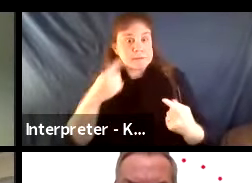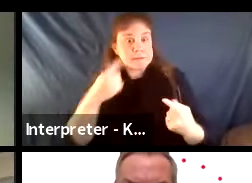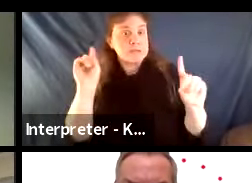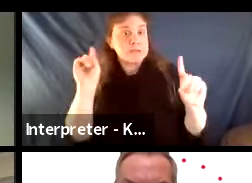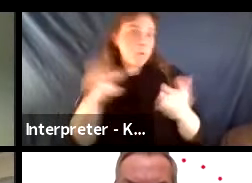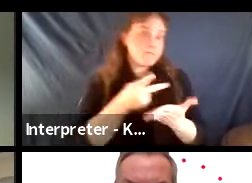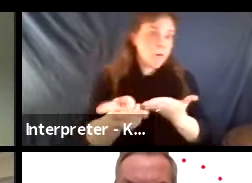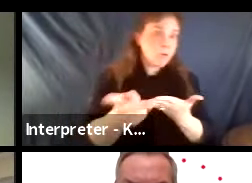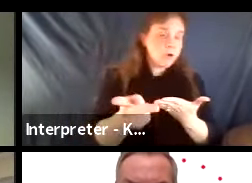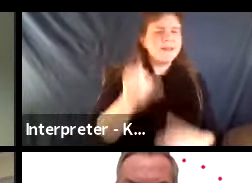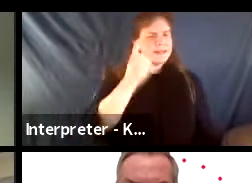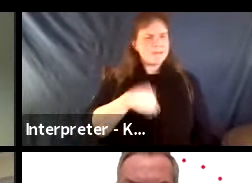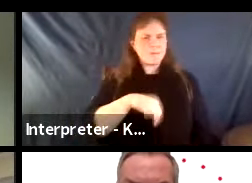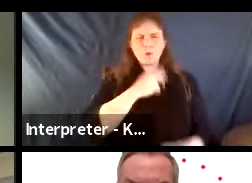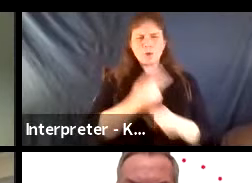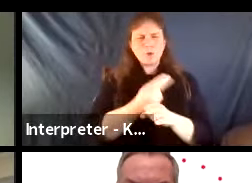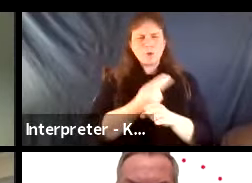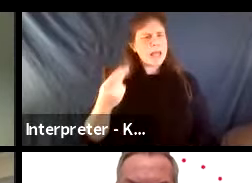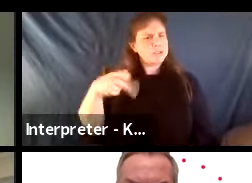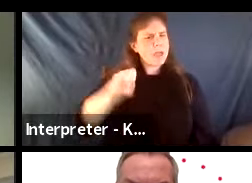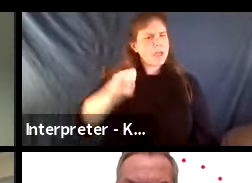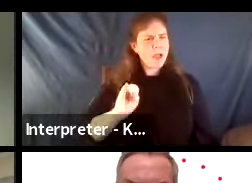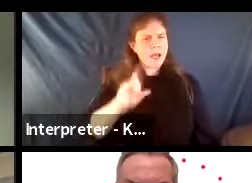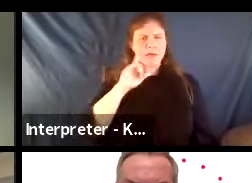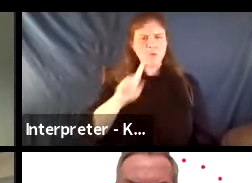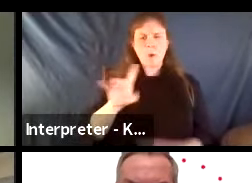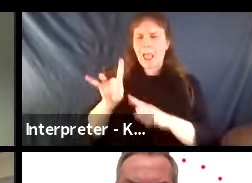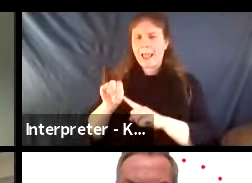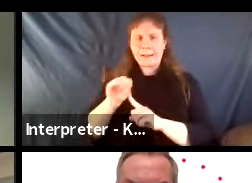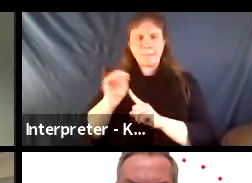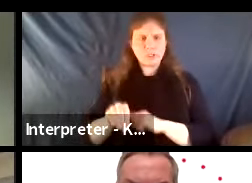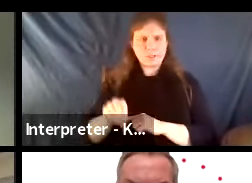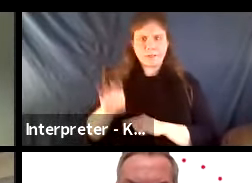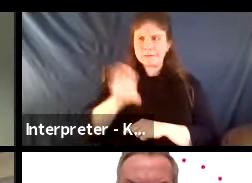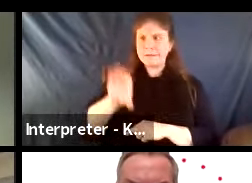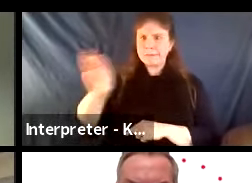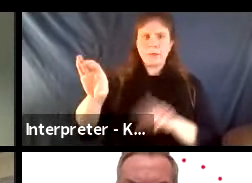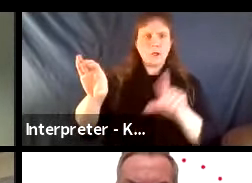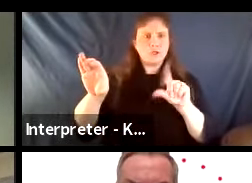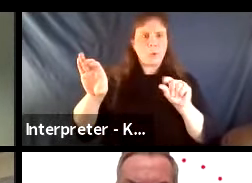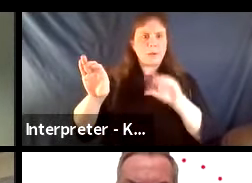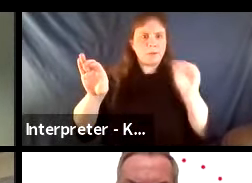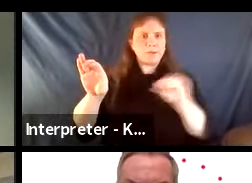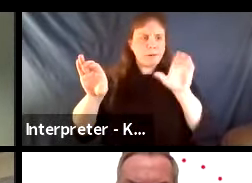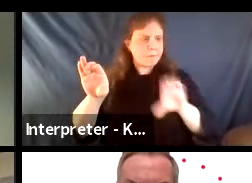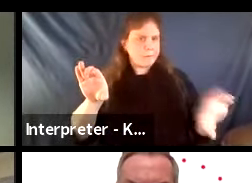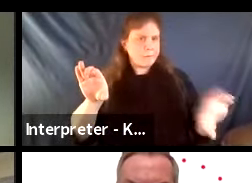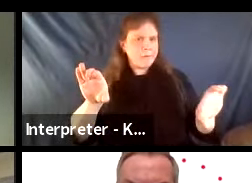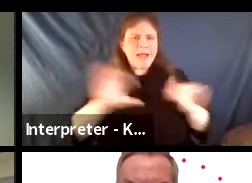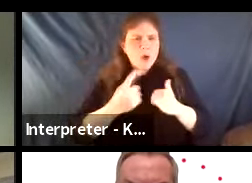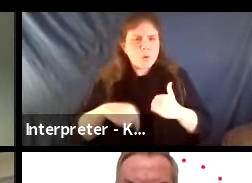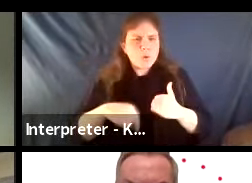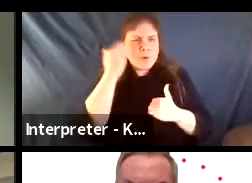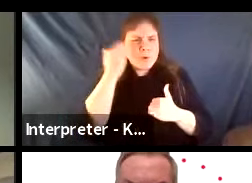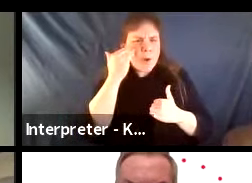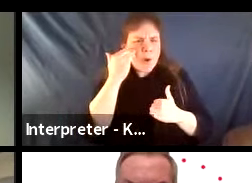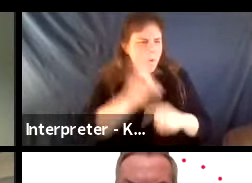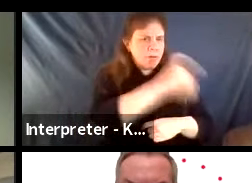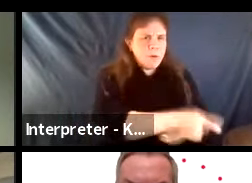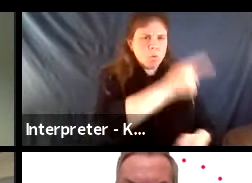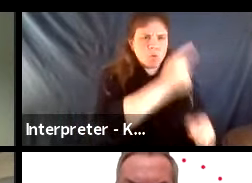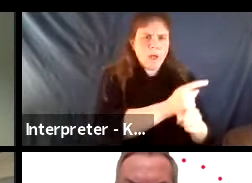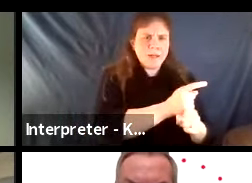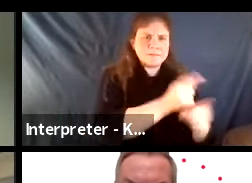20% or some percentage of doses, how are we tracking specifically those doses that were allocated